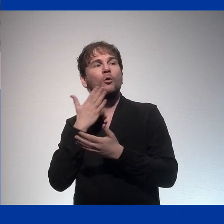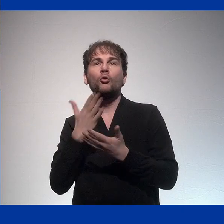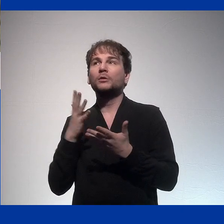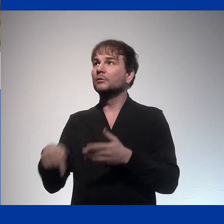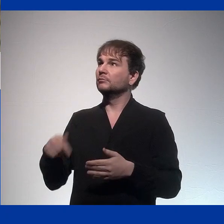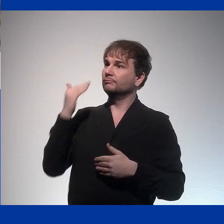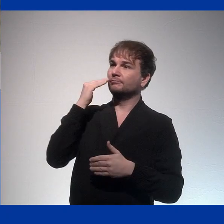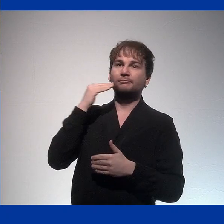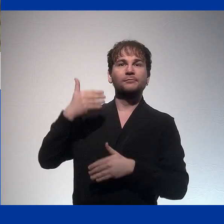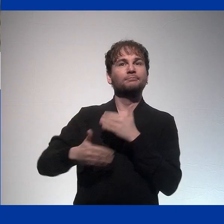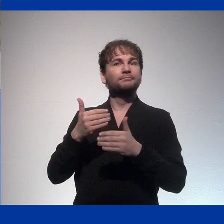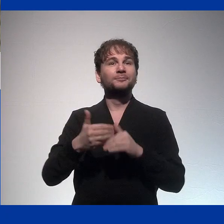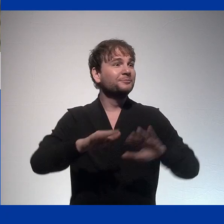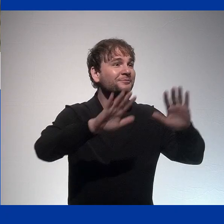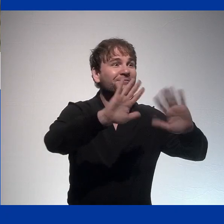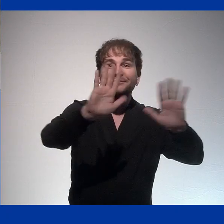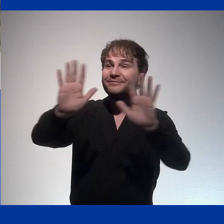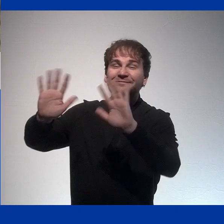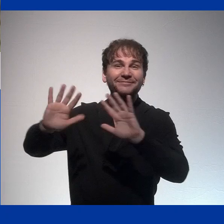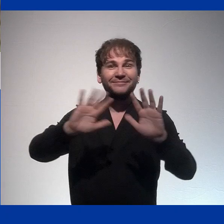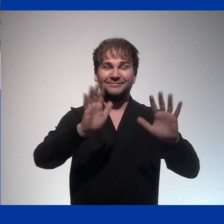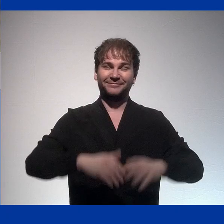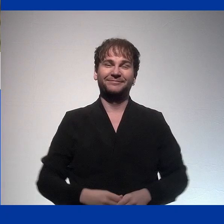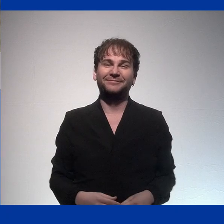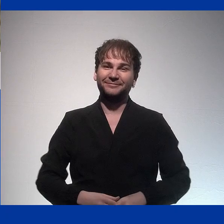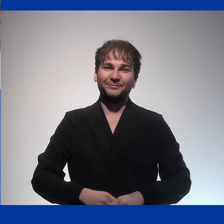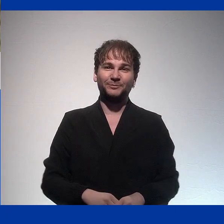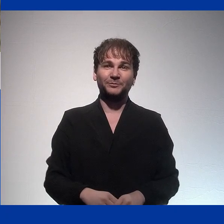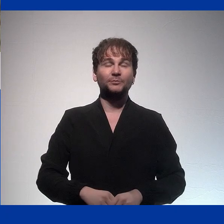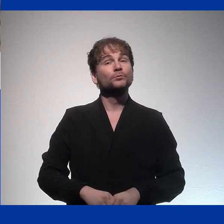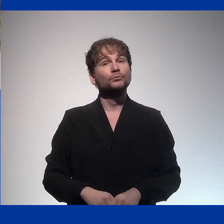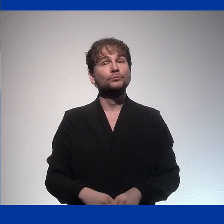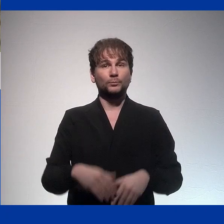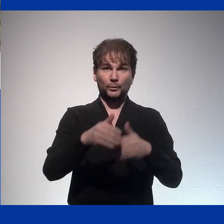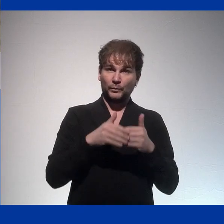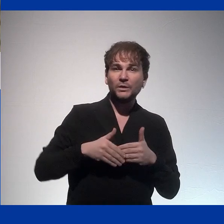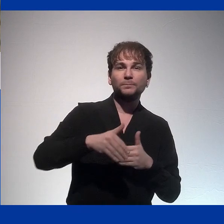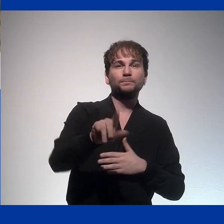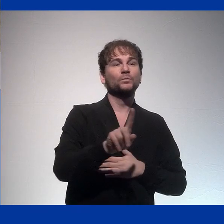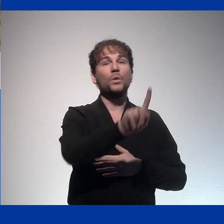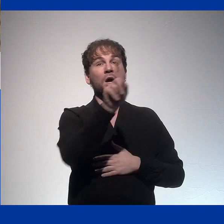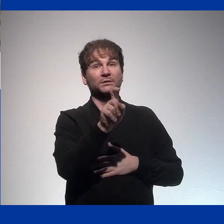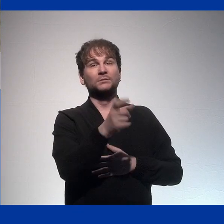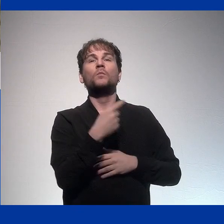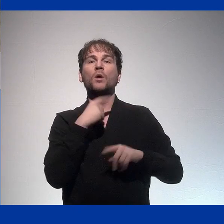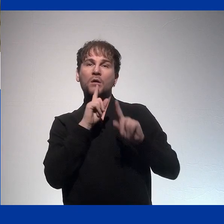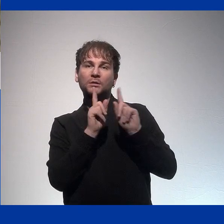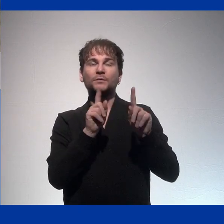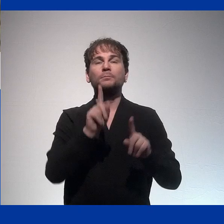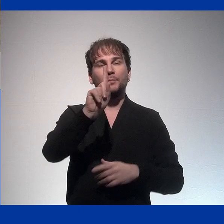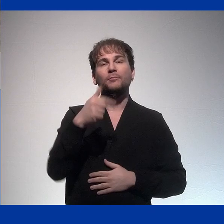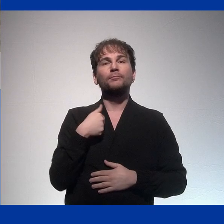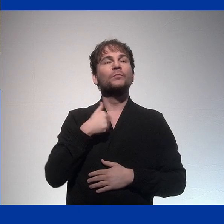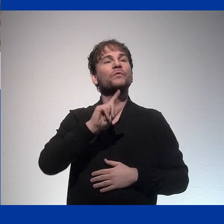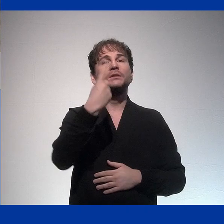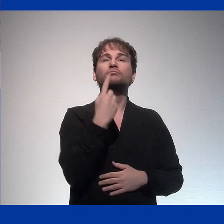Before I start, I just wanted to thank you for inviting me to give my perspective on this. And I want to thank all of you